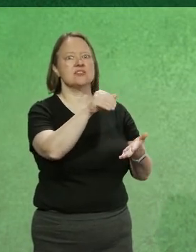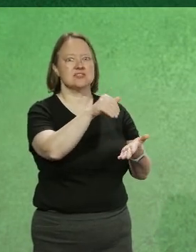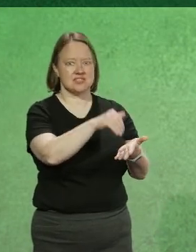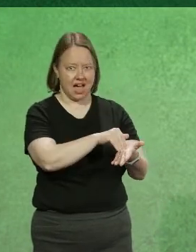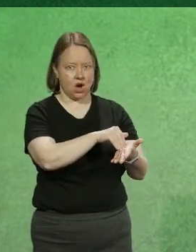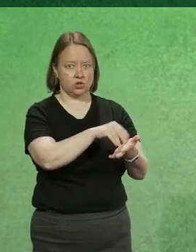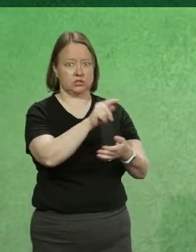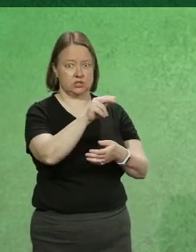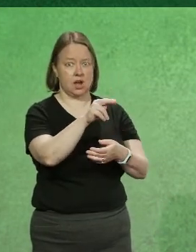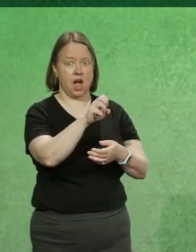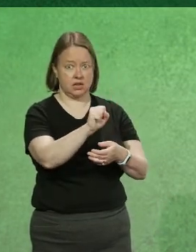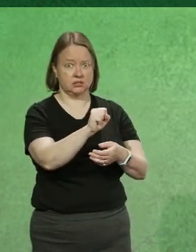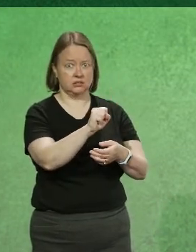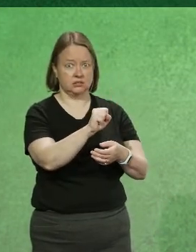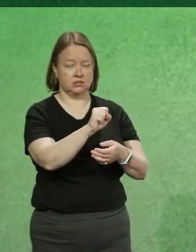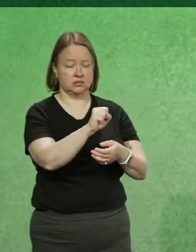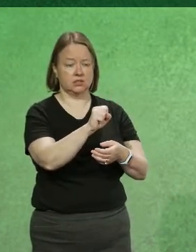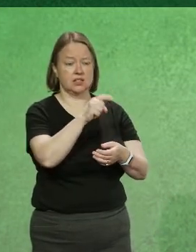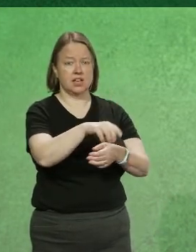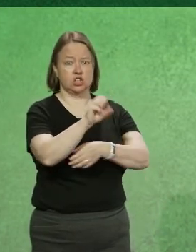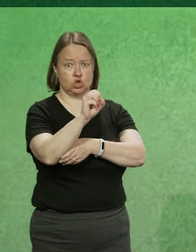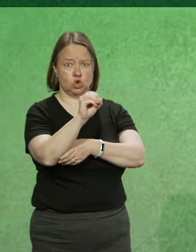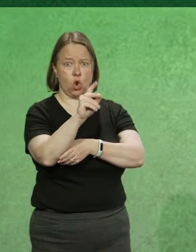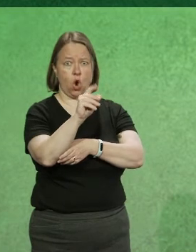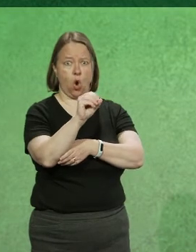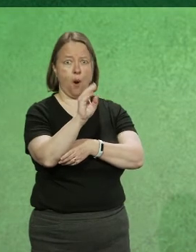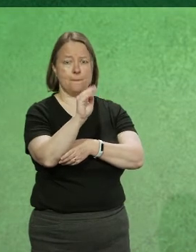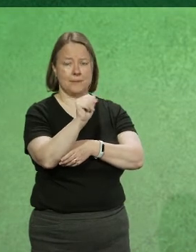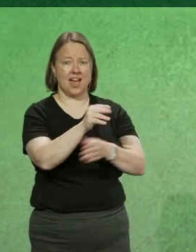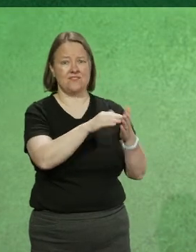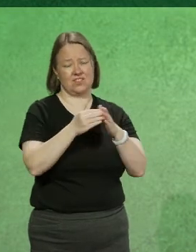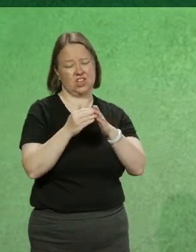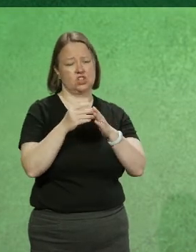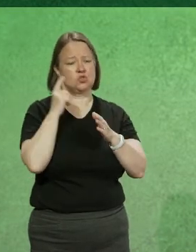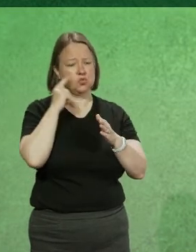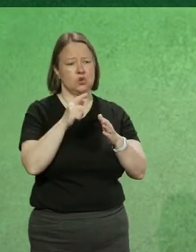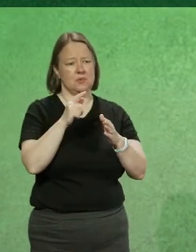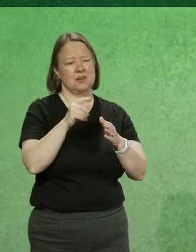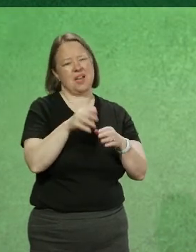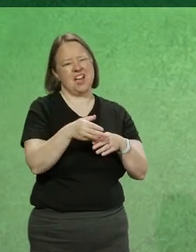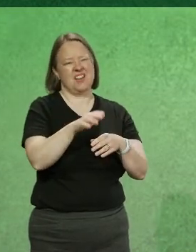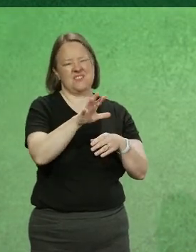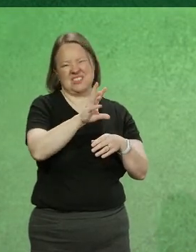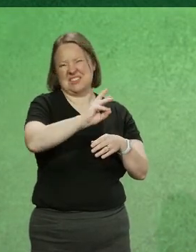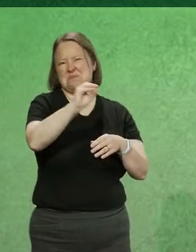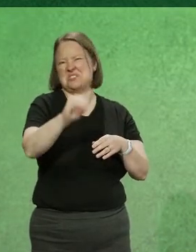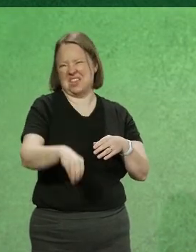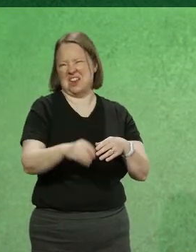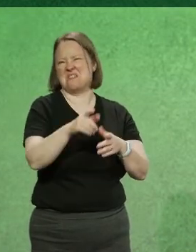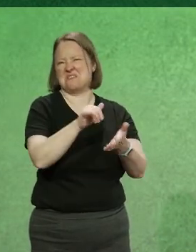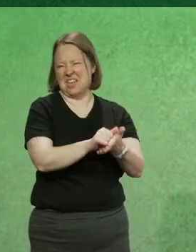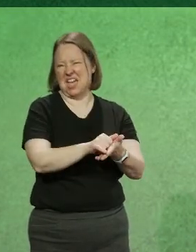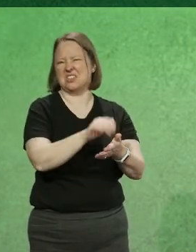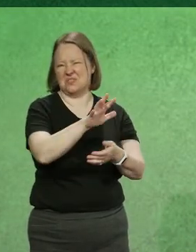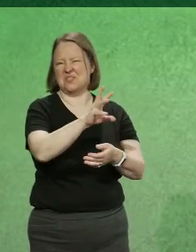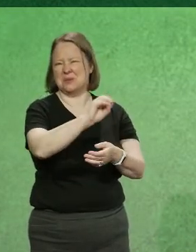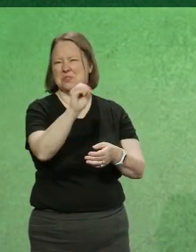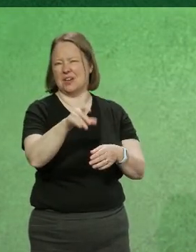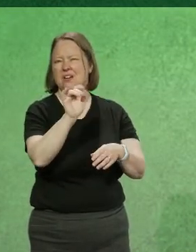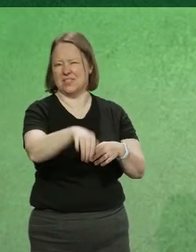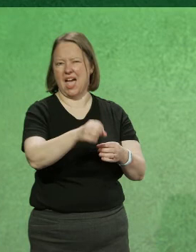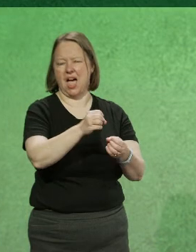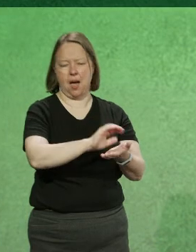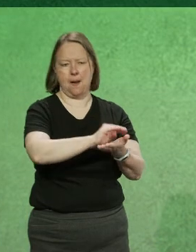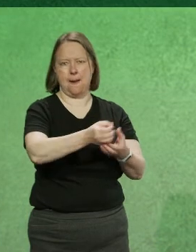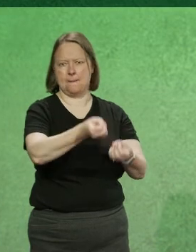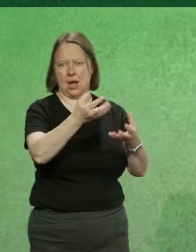97,000 tons, the Sokoba Wood Village accounts for about 56%. So like about 56% of that amount.